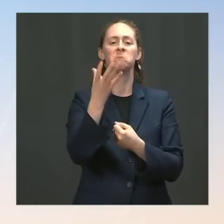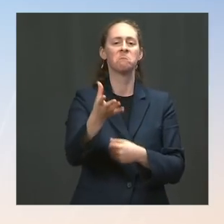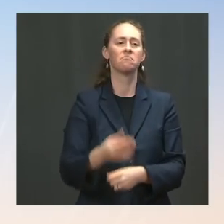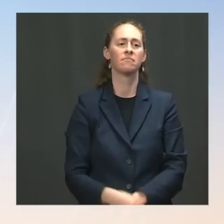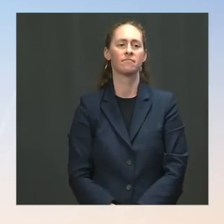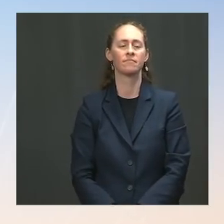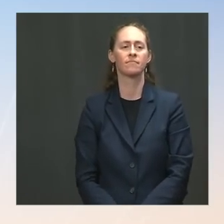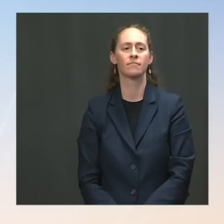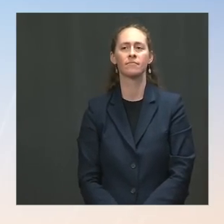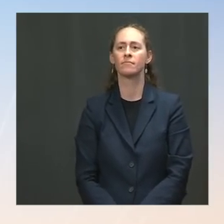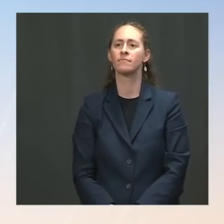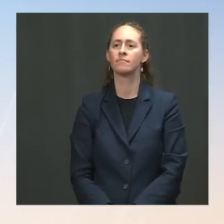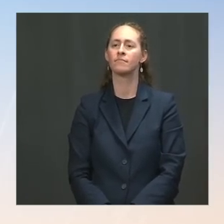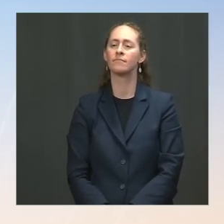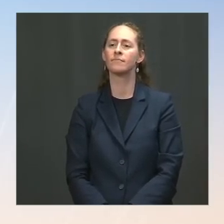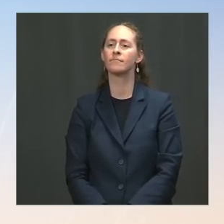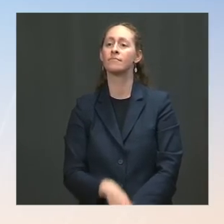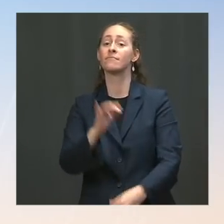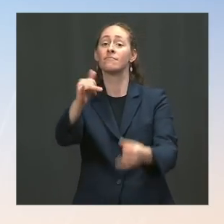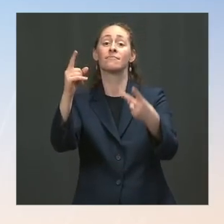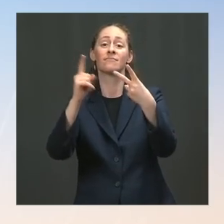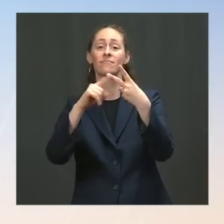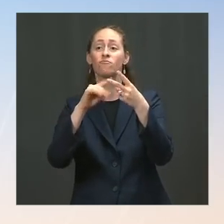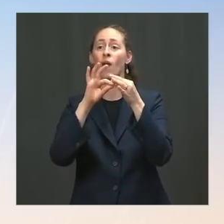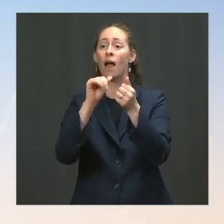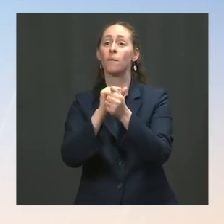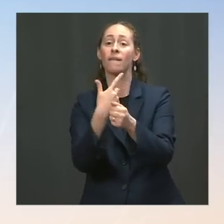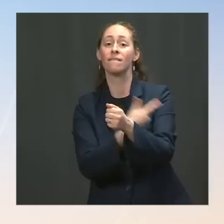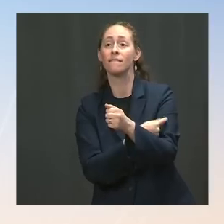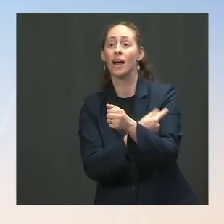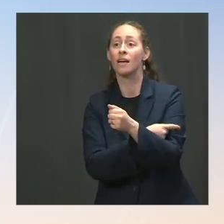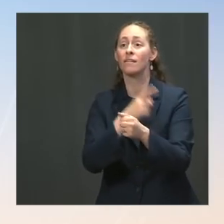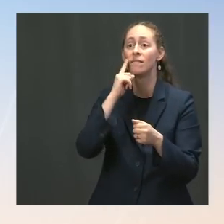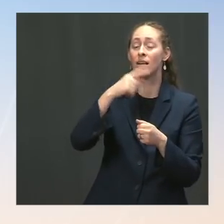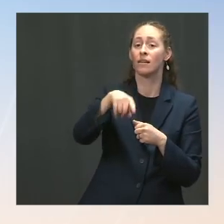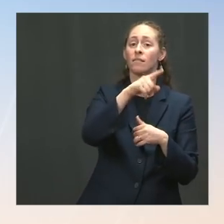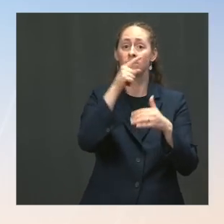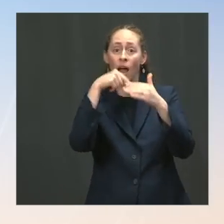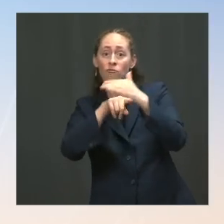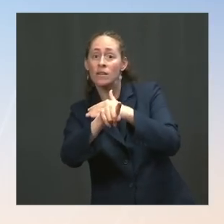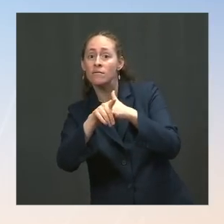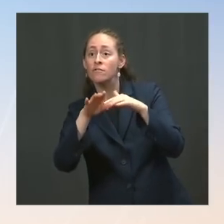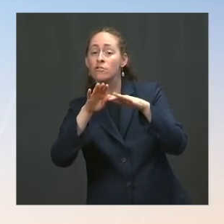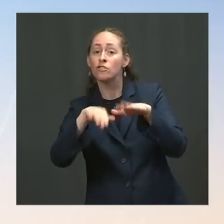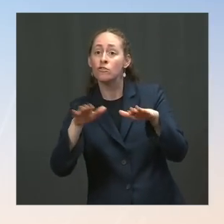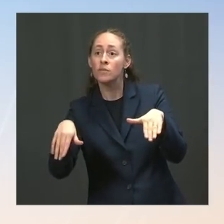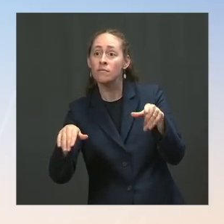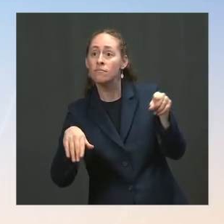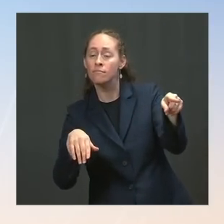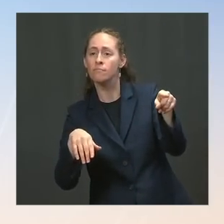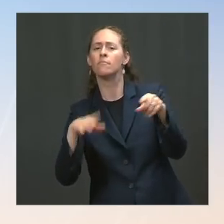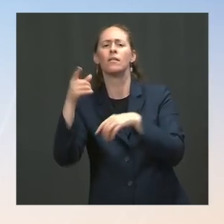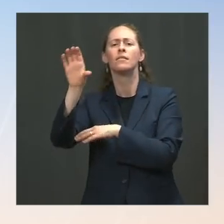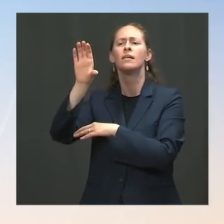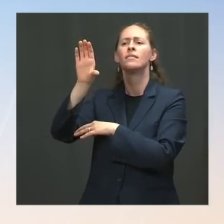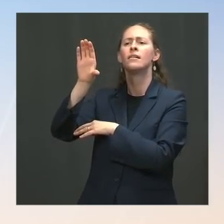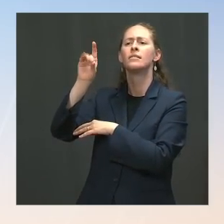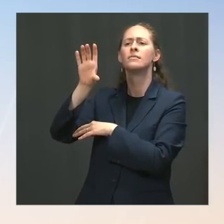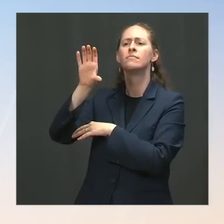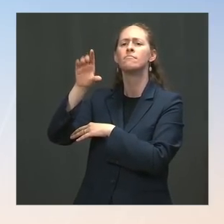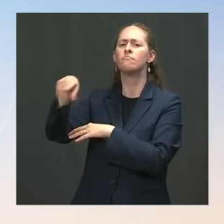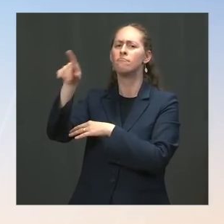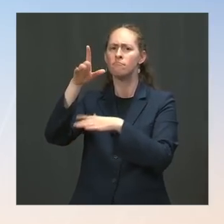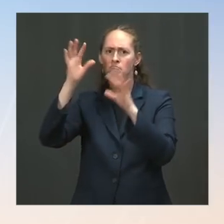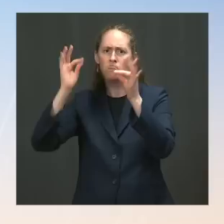migrants. That's not what the CBP is doing. There are NGOs and other international organizations who are vaccinating